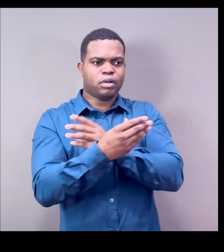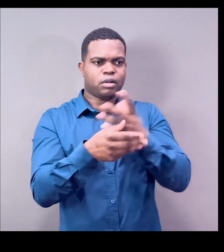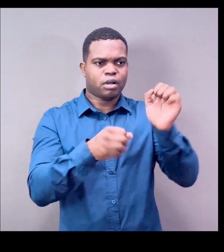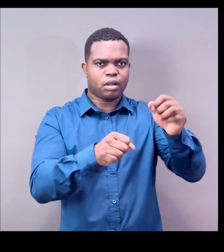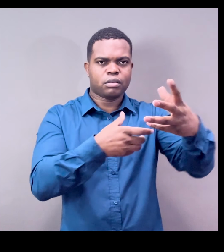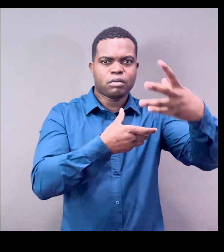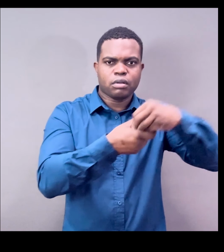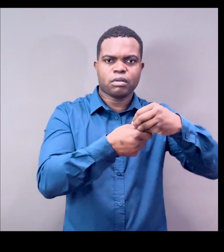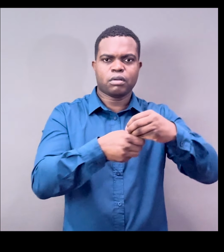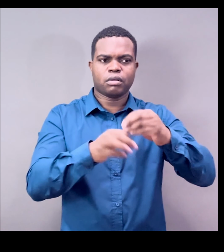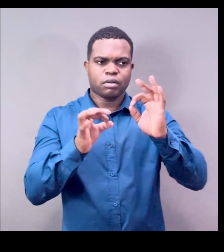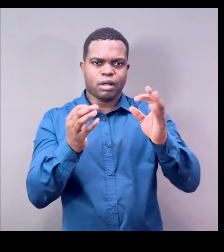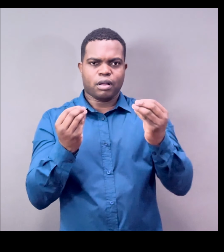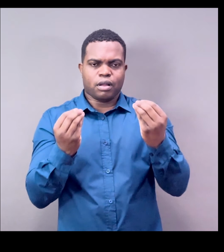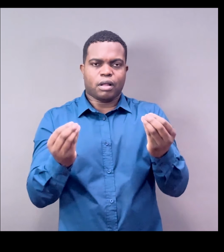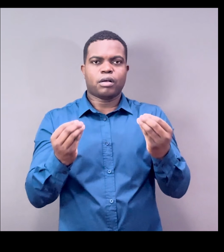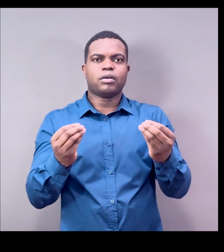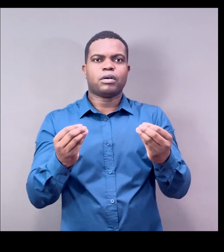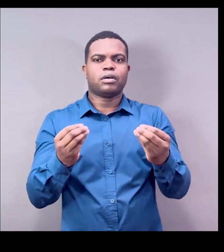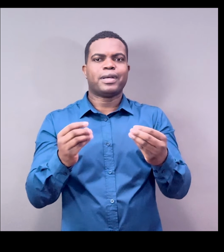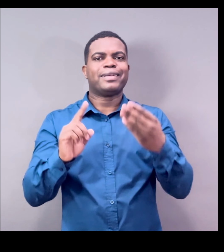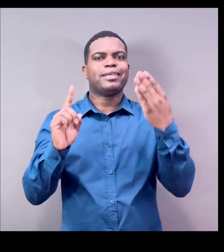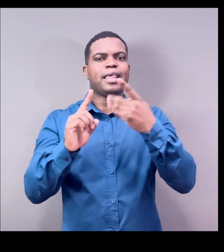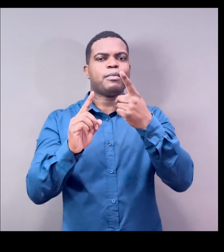contribution. So when you